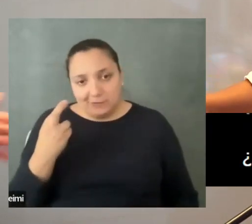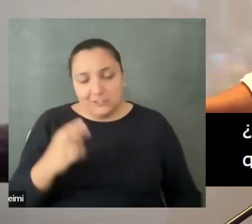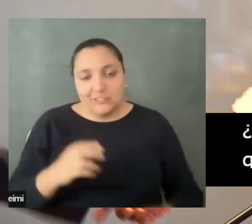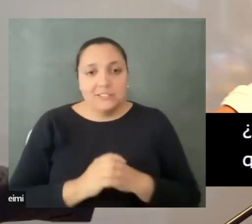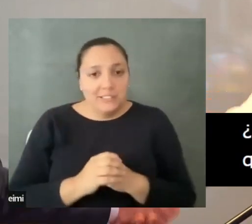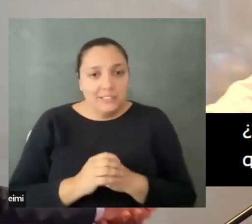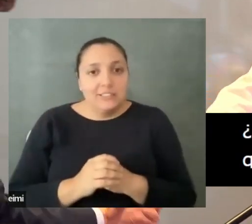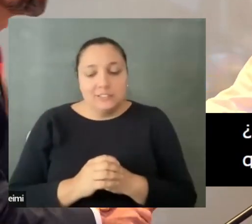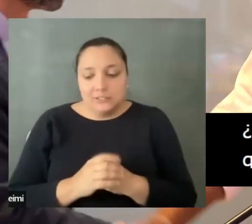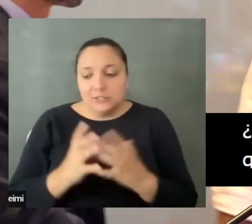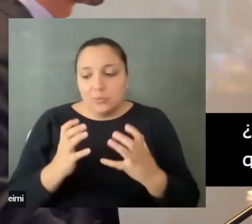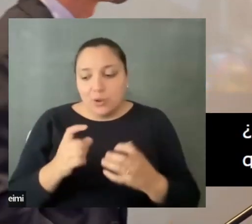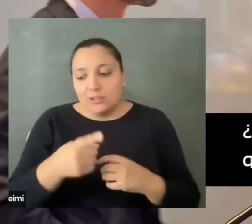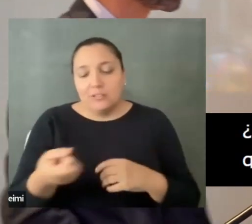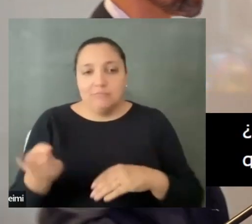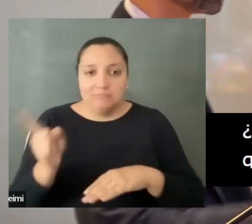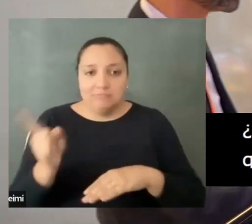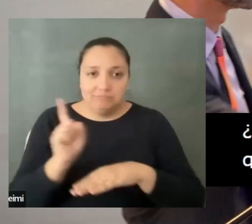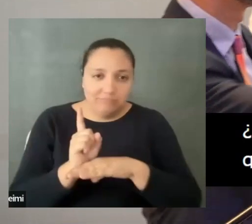have you say a few words.